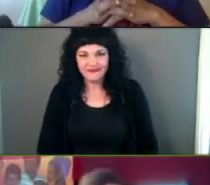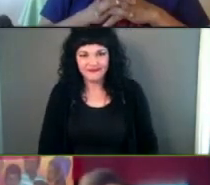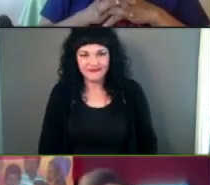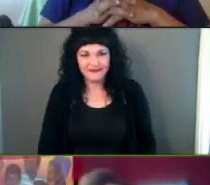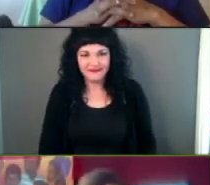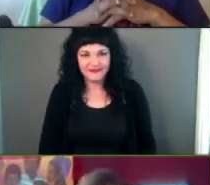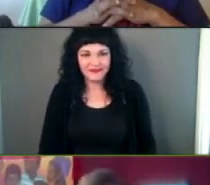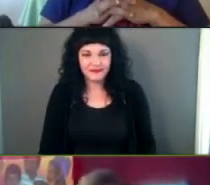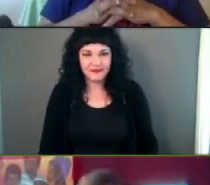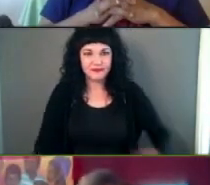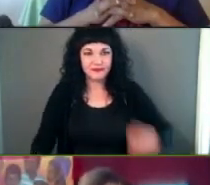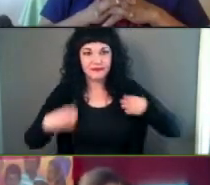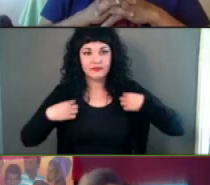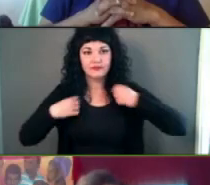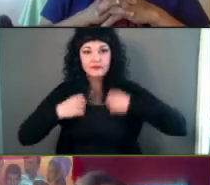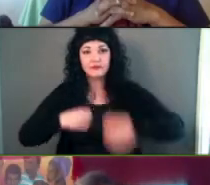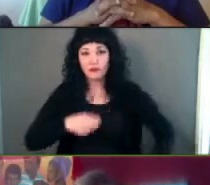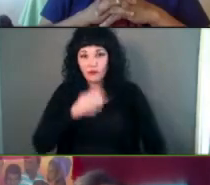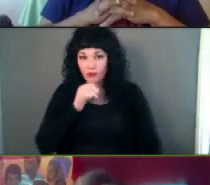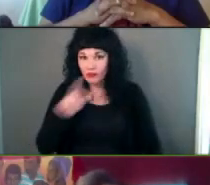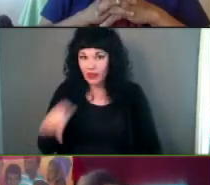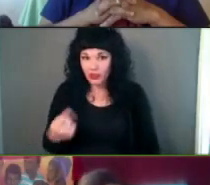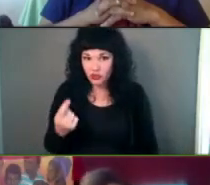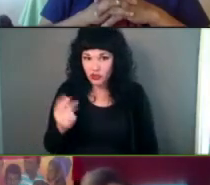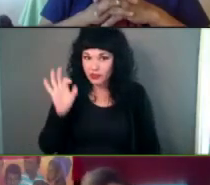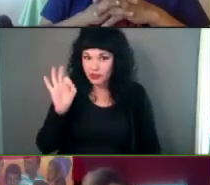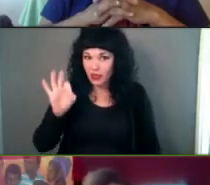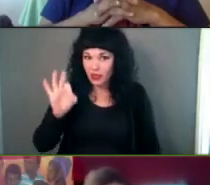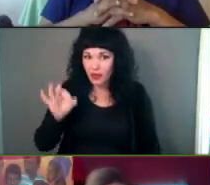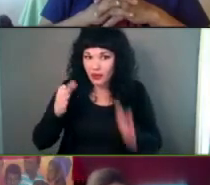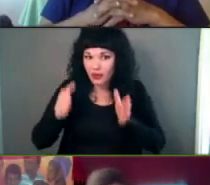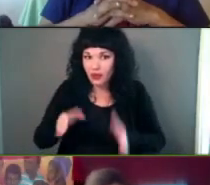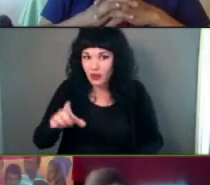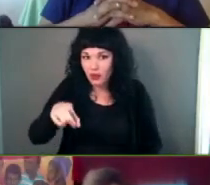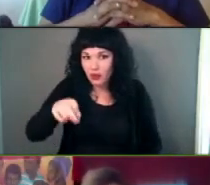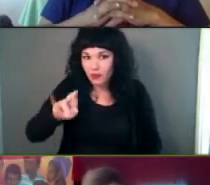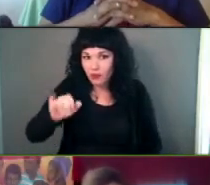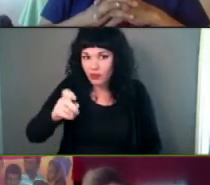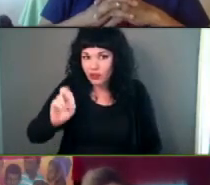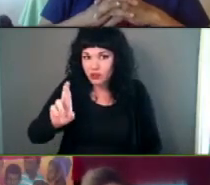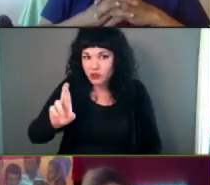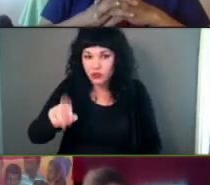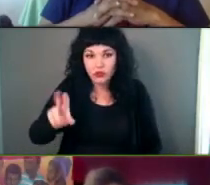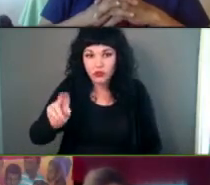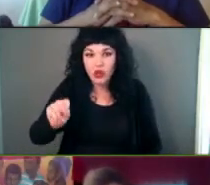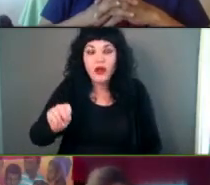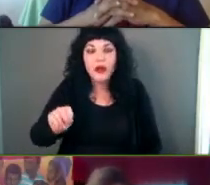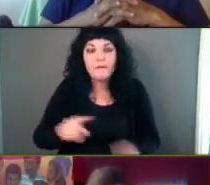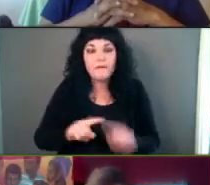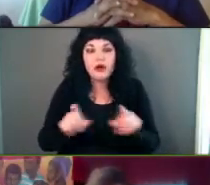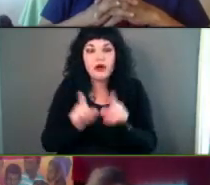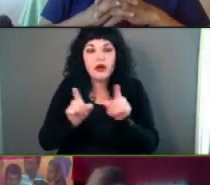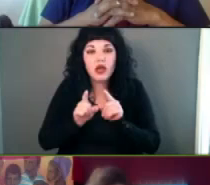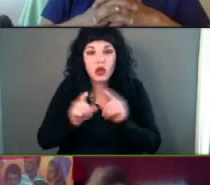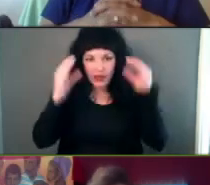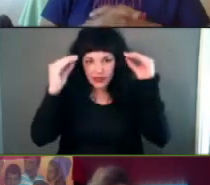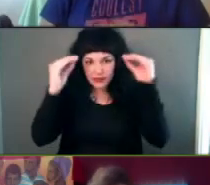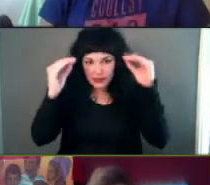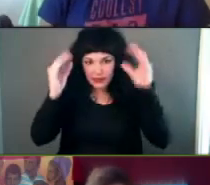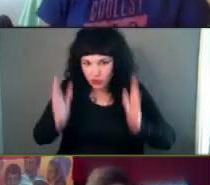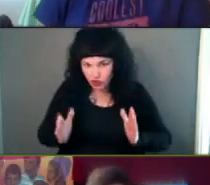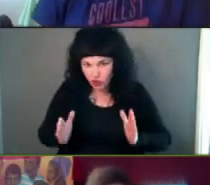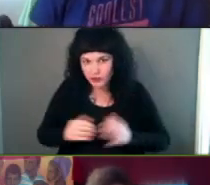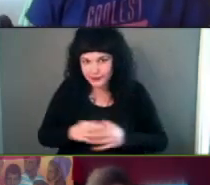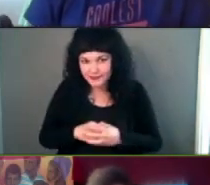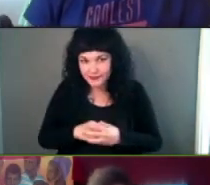Well, not just a preacher, but a teacher. And it's in that context, certainly Ozzy and all of us are trying to